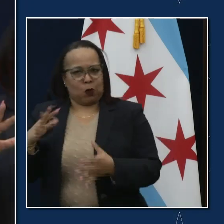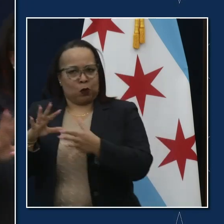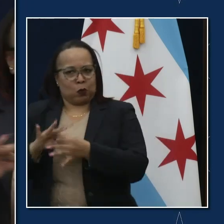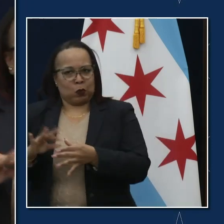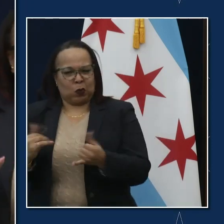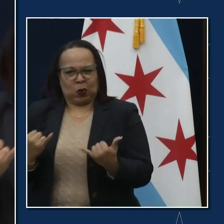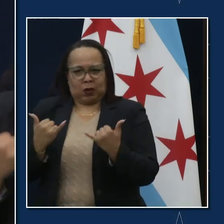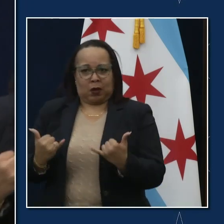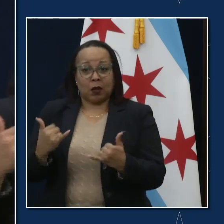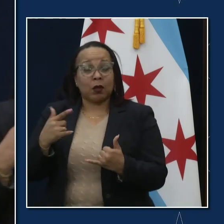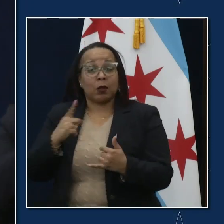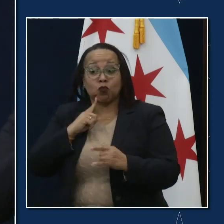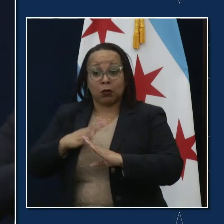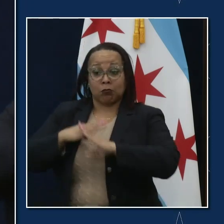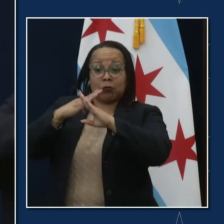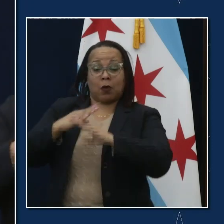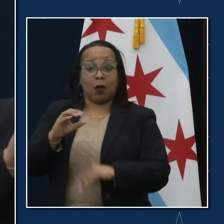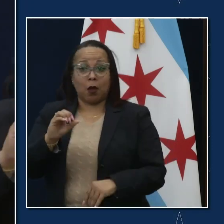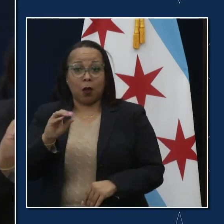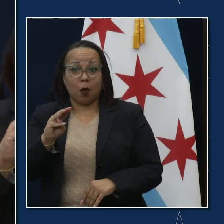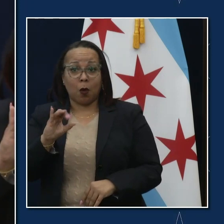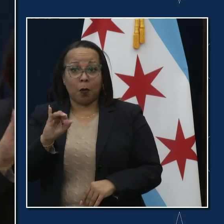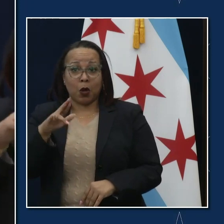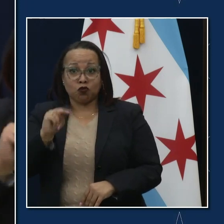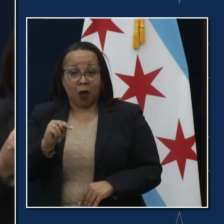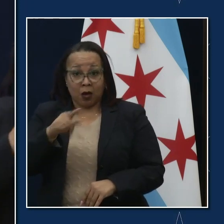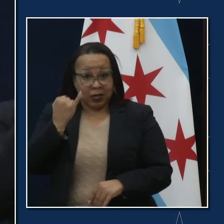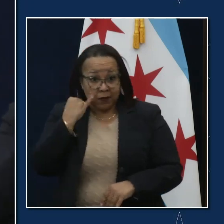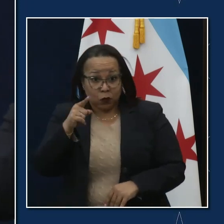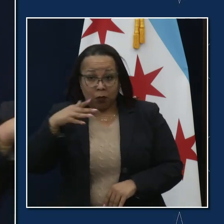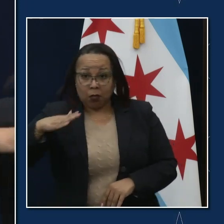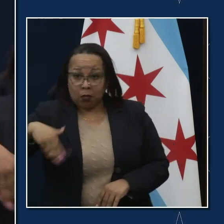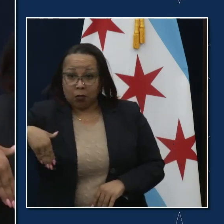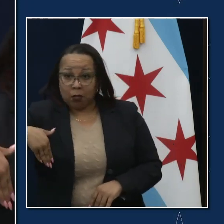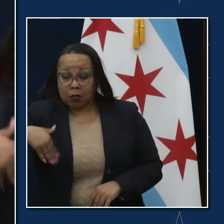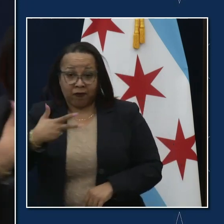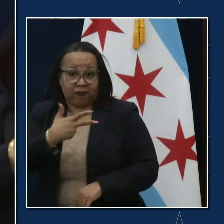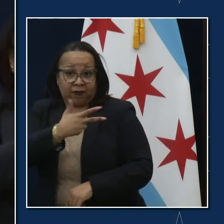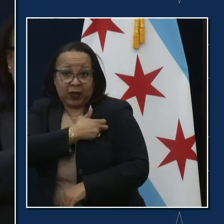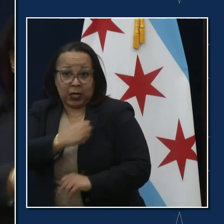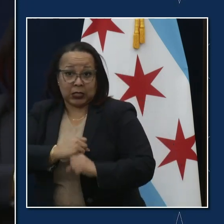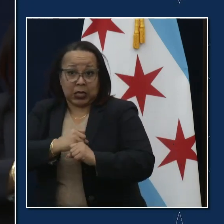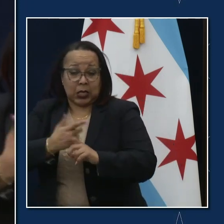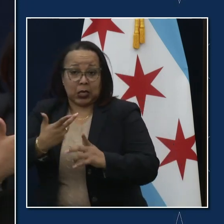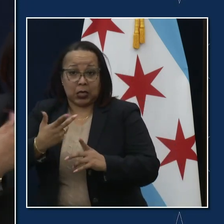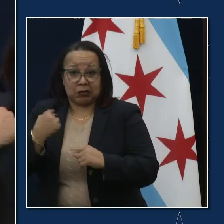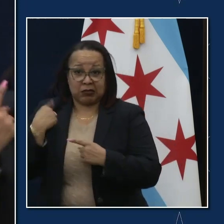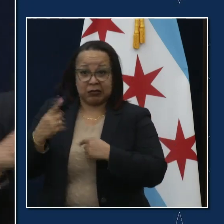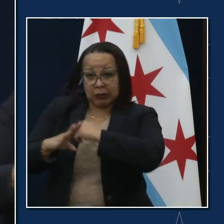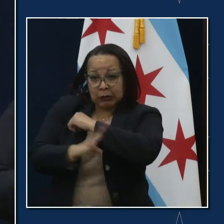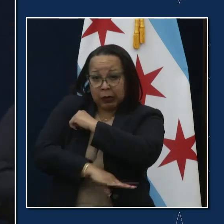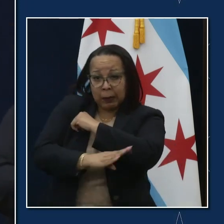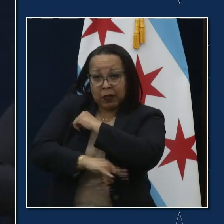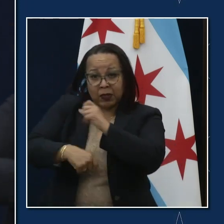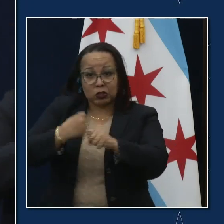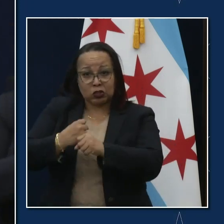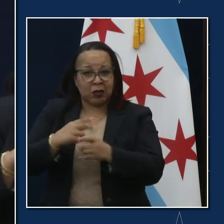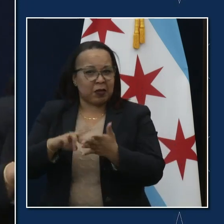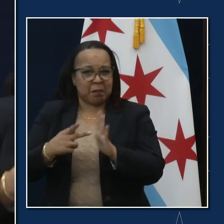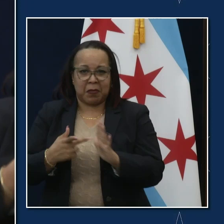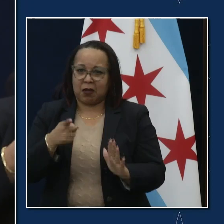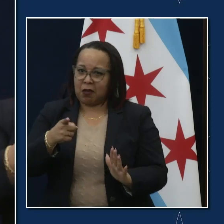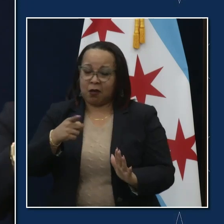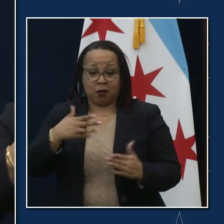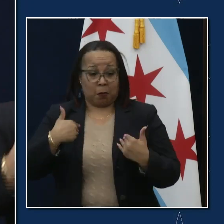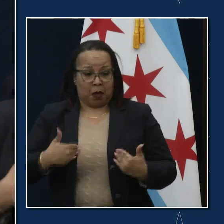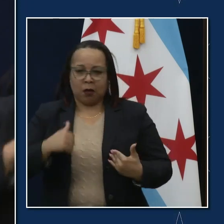updated for Omicron. If you have not had a vaccine since Labor Day of this year, you're not up to date and you're not as